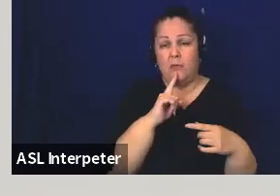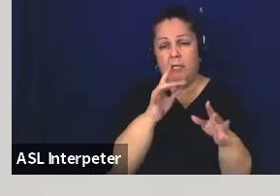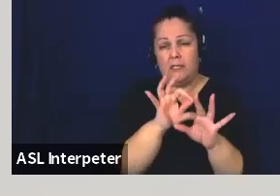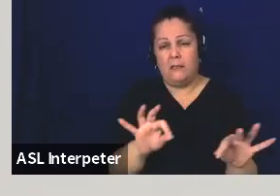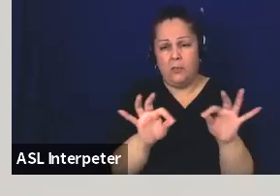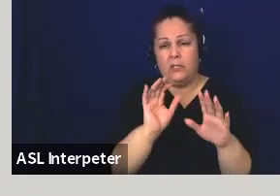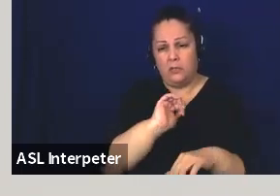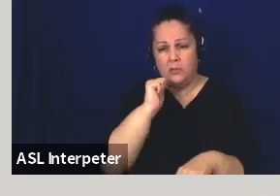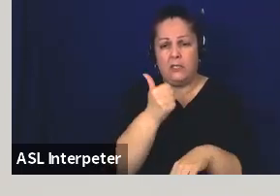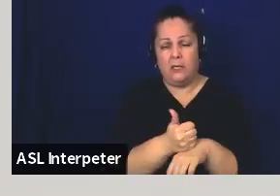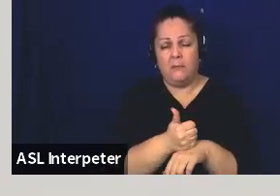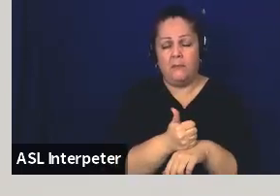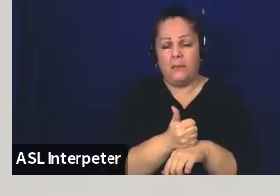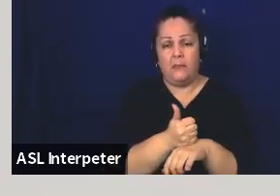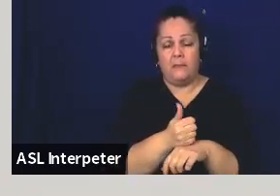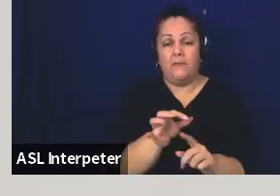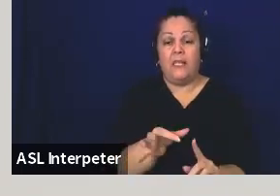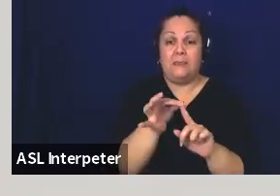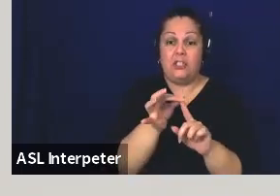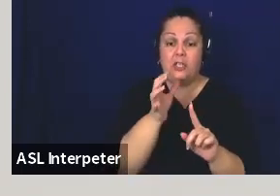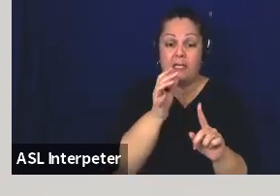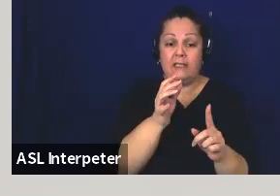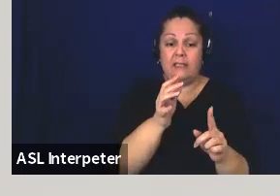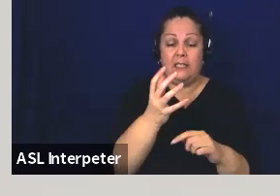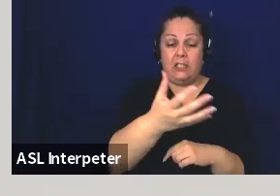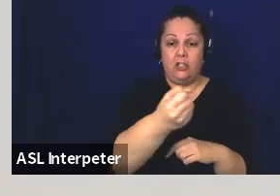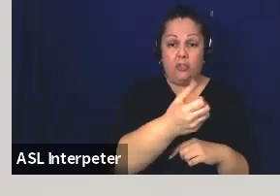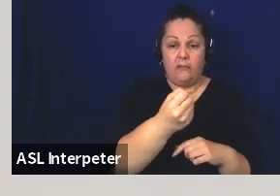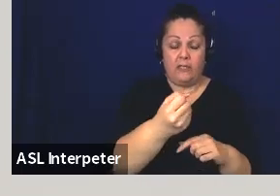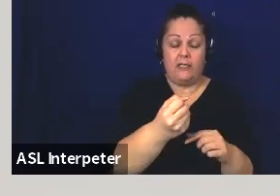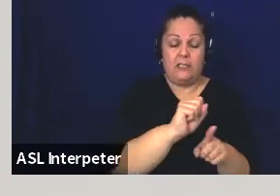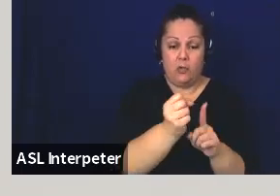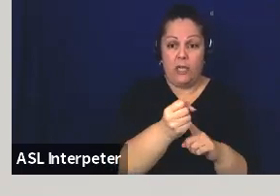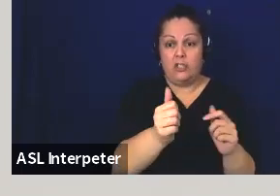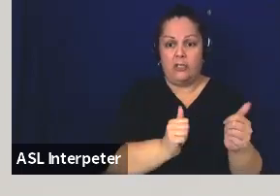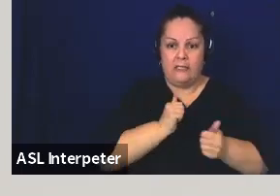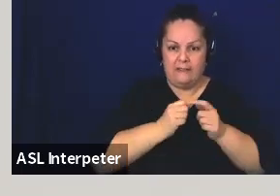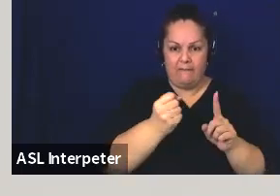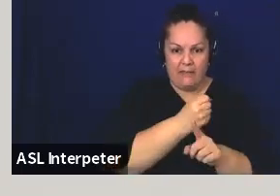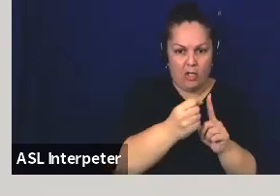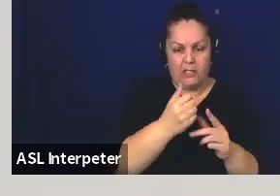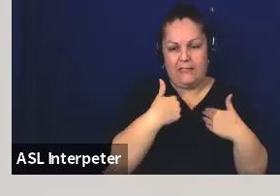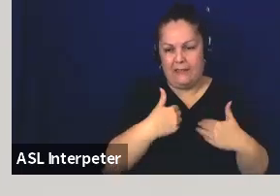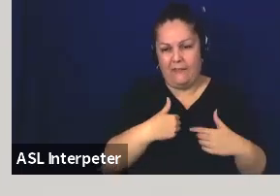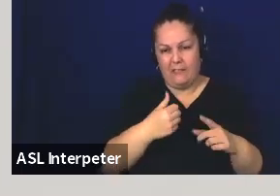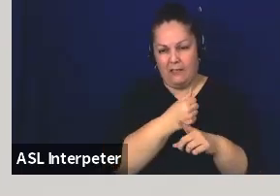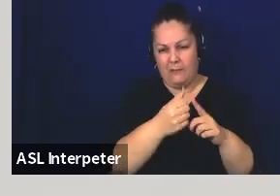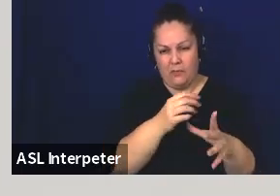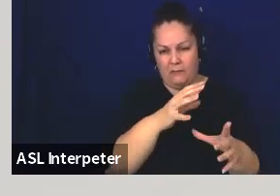set up, especially if the trafficking situation is violent or has any physical abuse